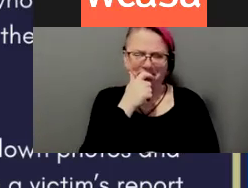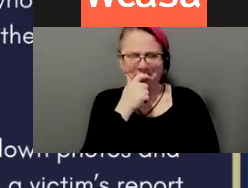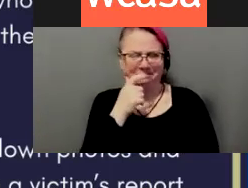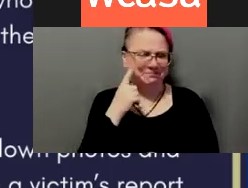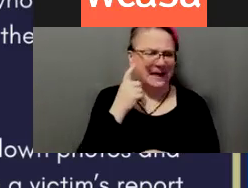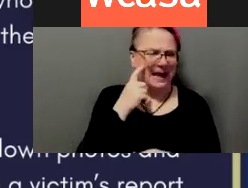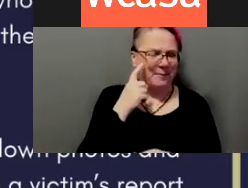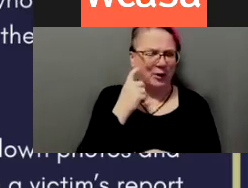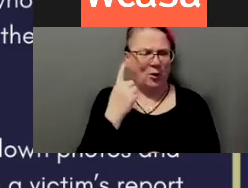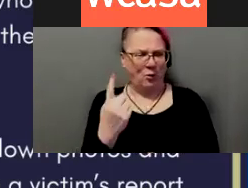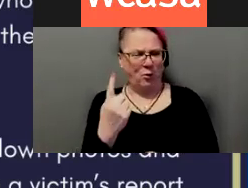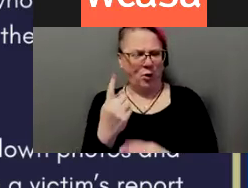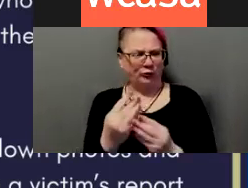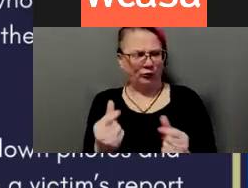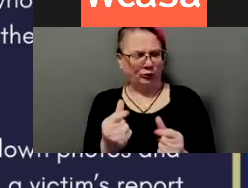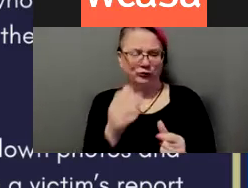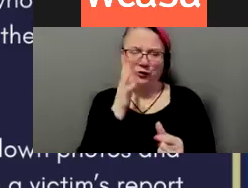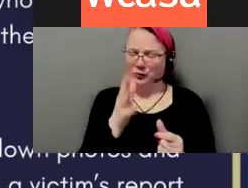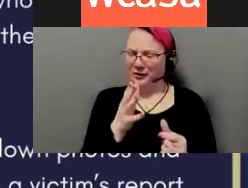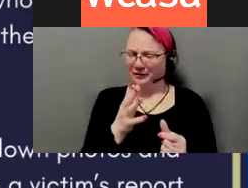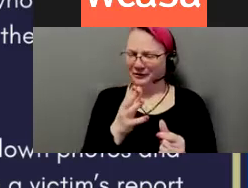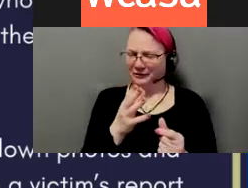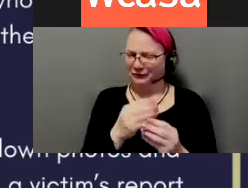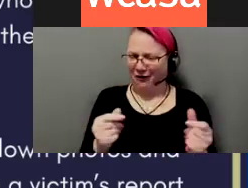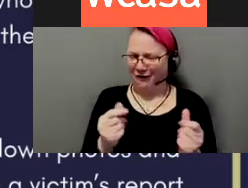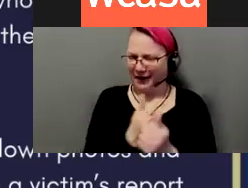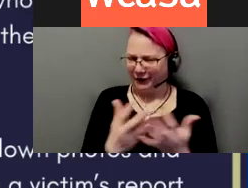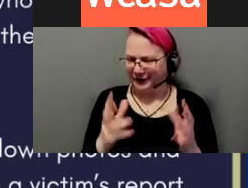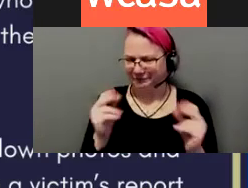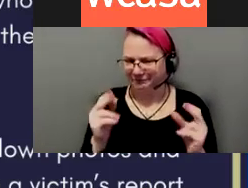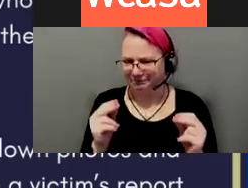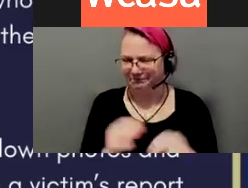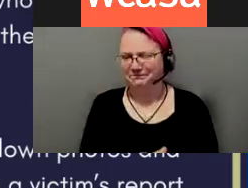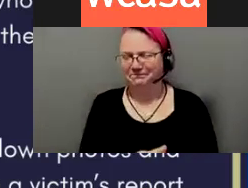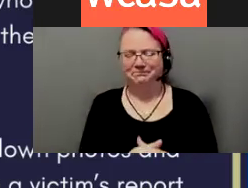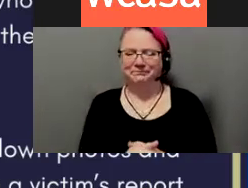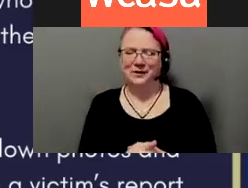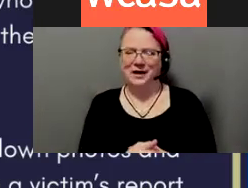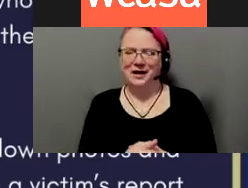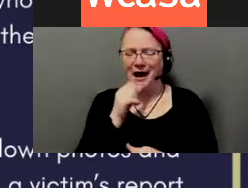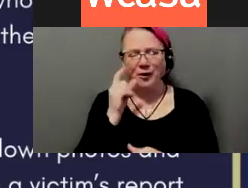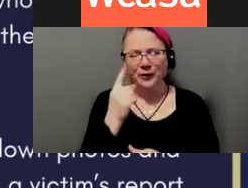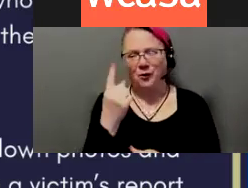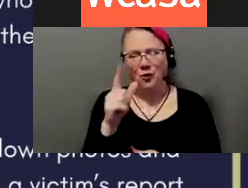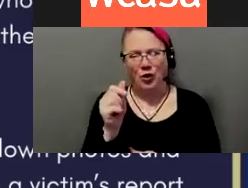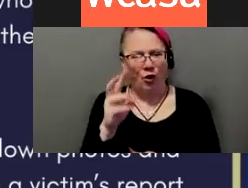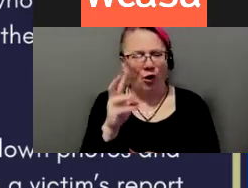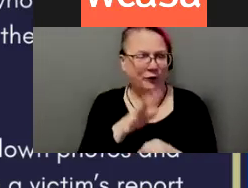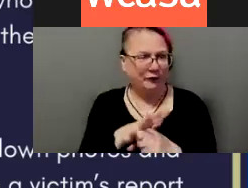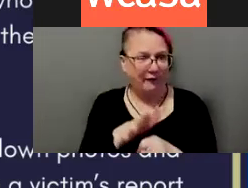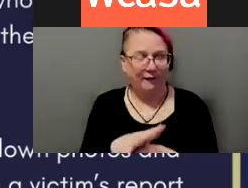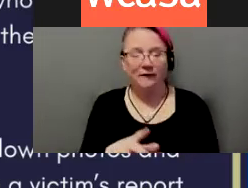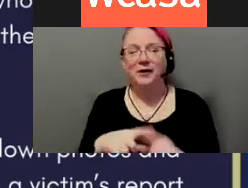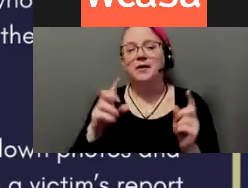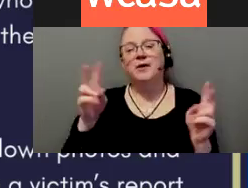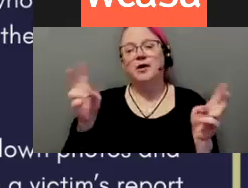don't really think this is something that we'll solve with one law and one sweeping solution. Another important piece to remember here is the